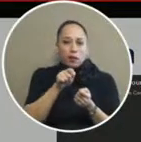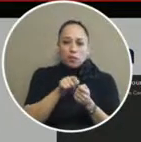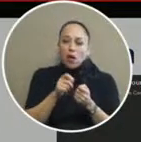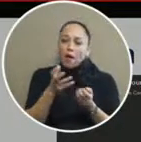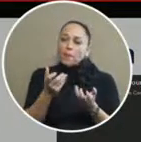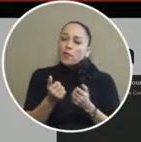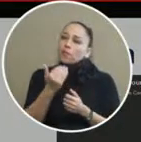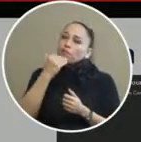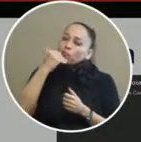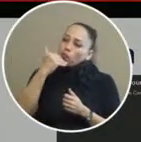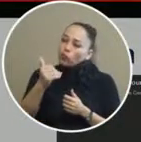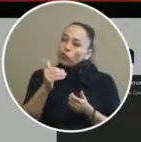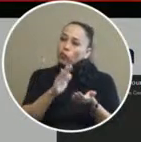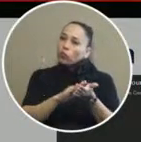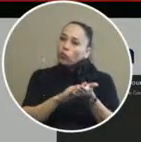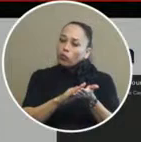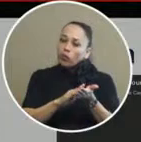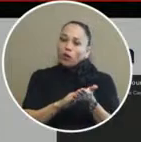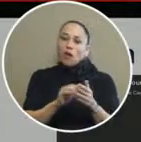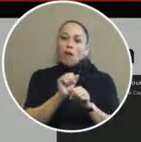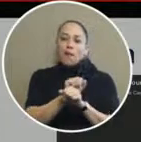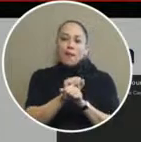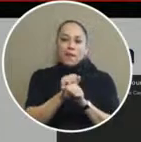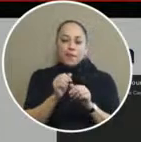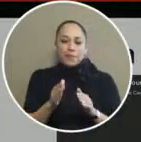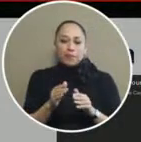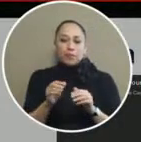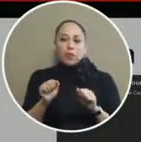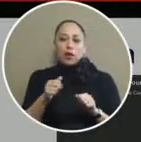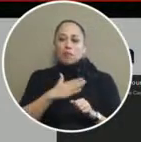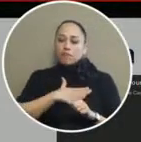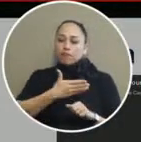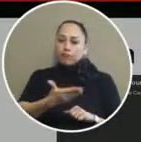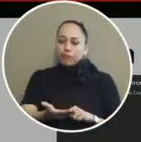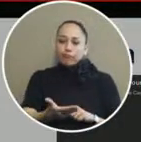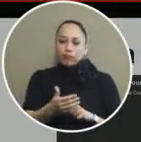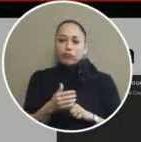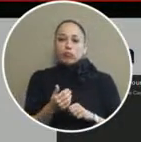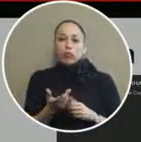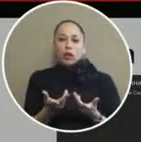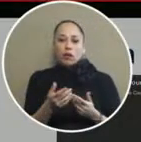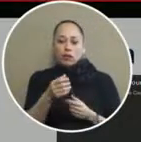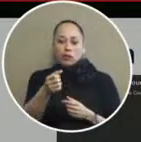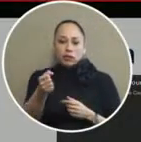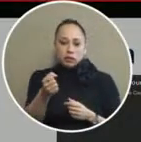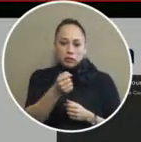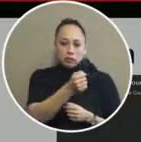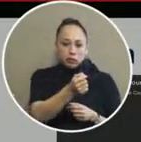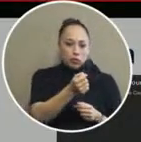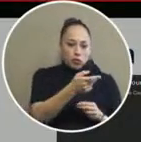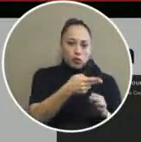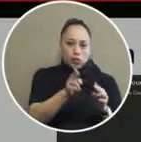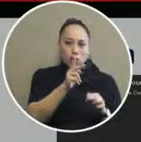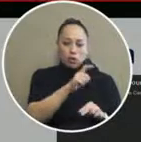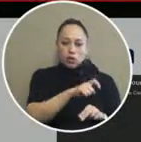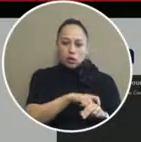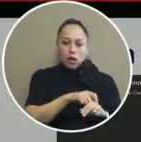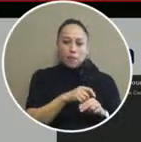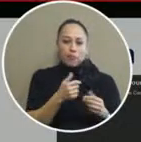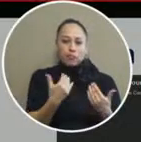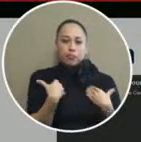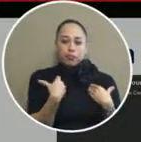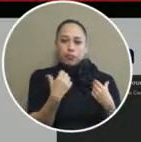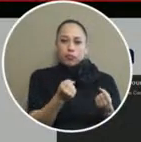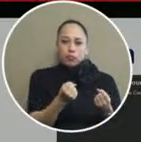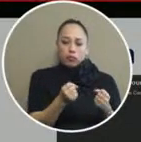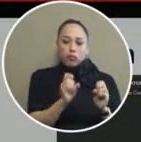to thank and acknowledge the scores of employees who have willingly taken temporary reassignments with OEM and the health department to